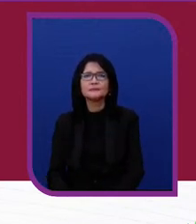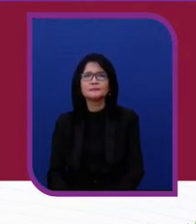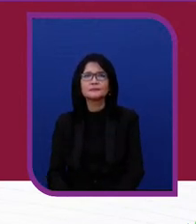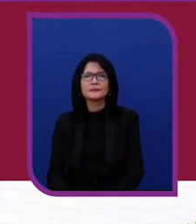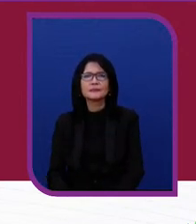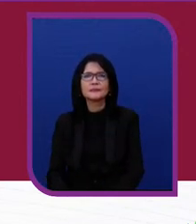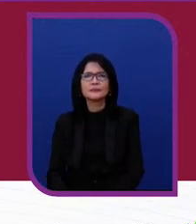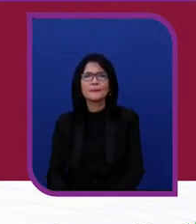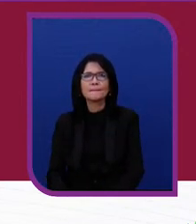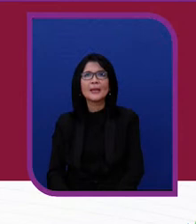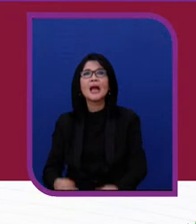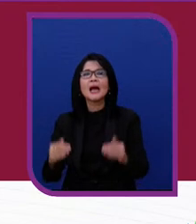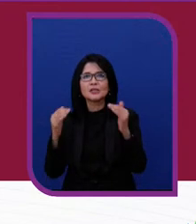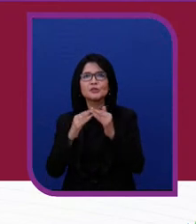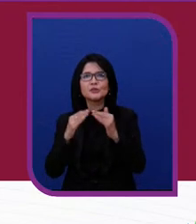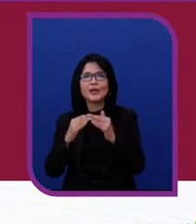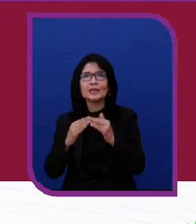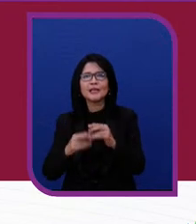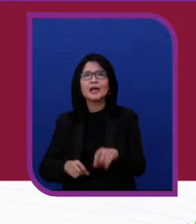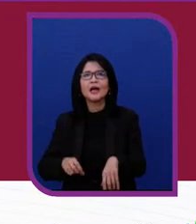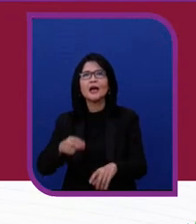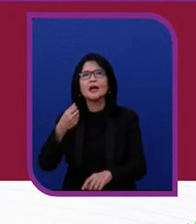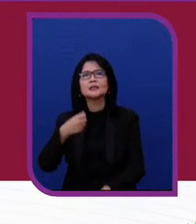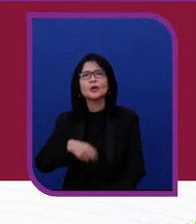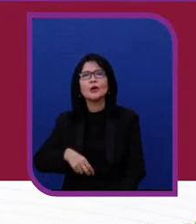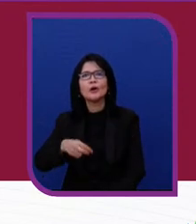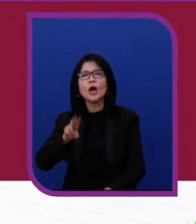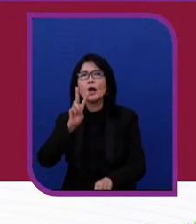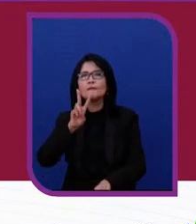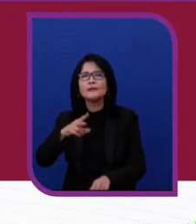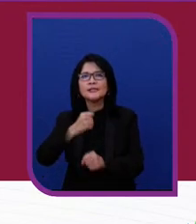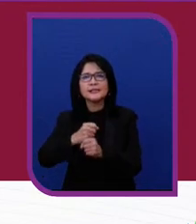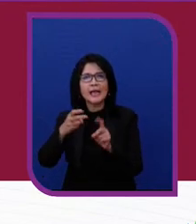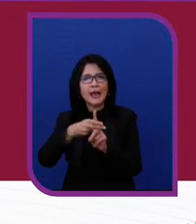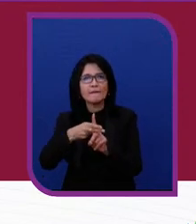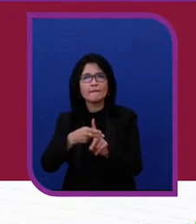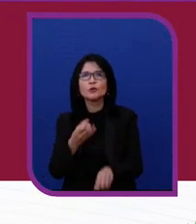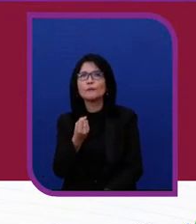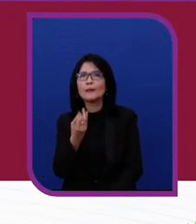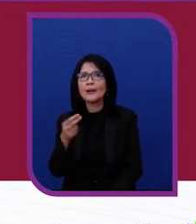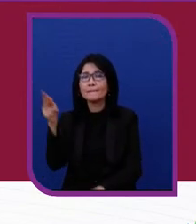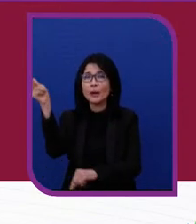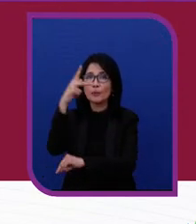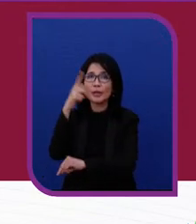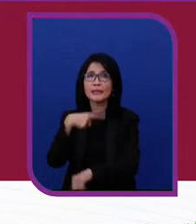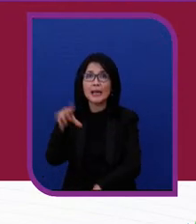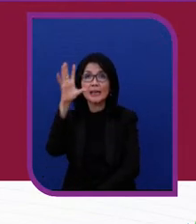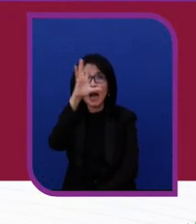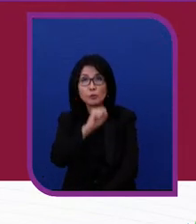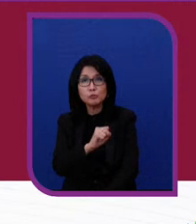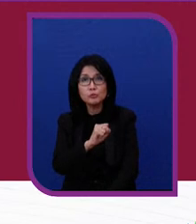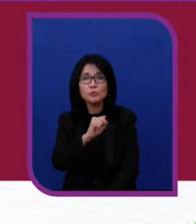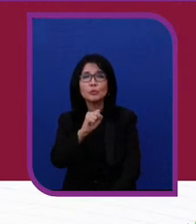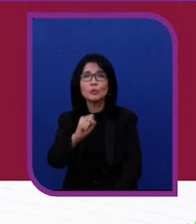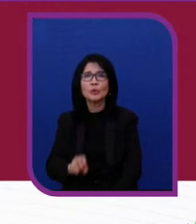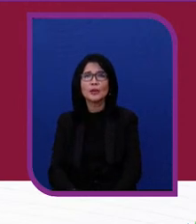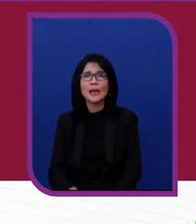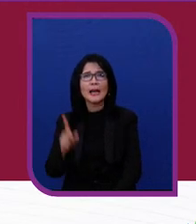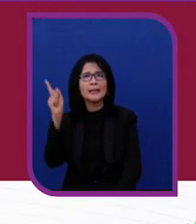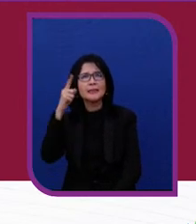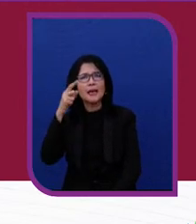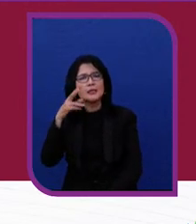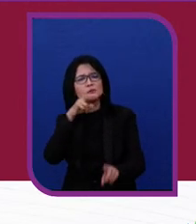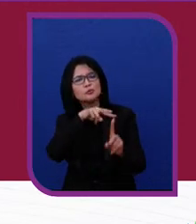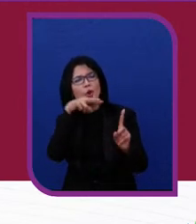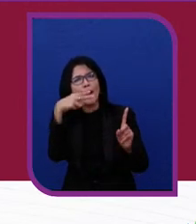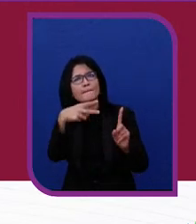happy for some project bersih publik Project window that Perhaps in terms of visibility ekonomi